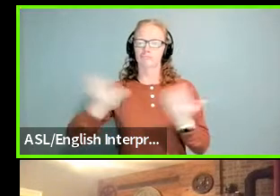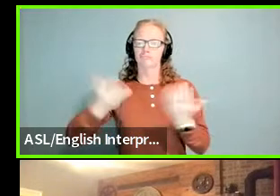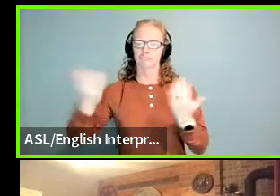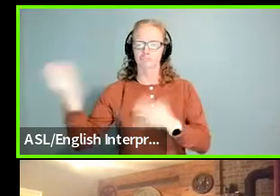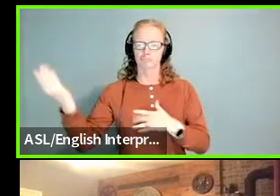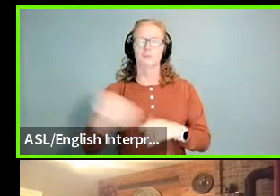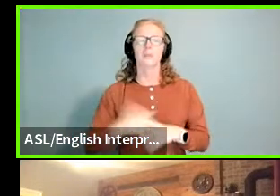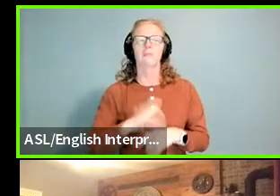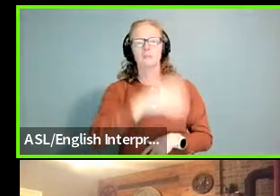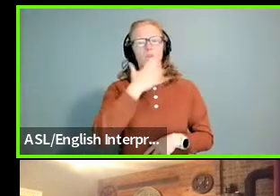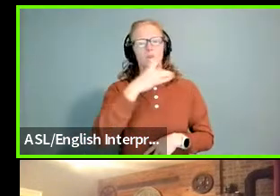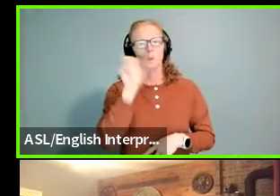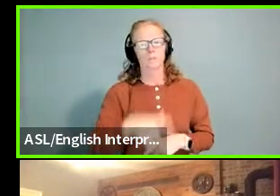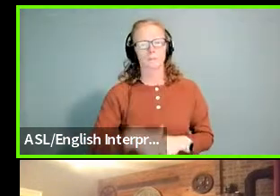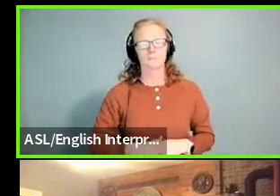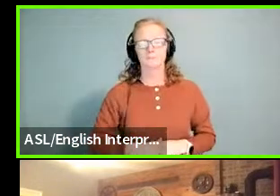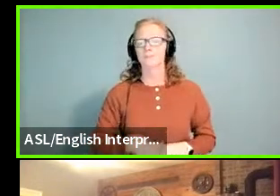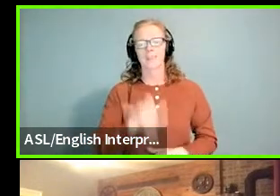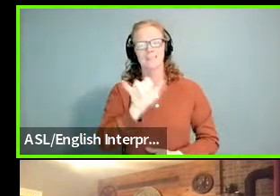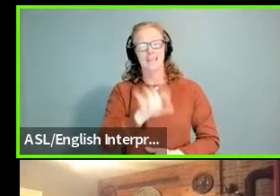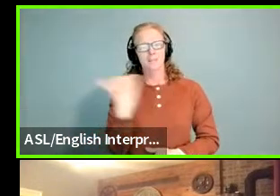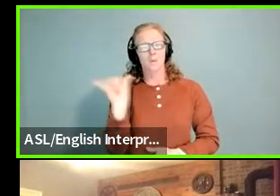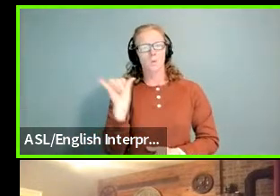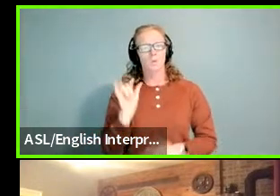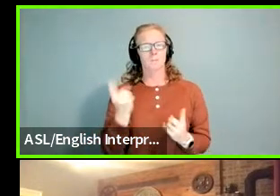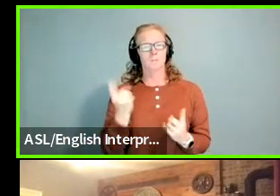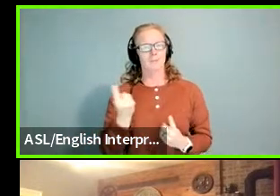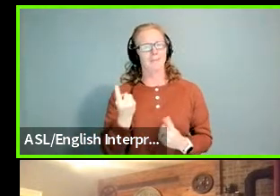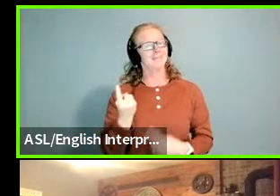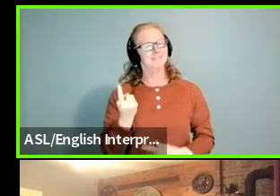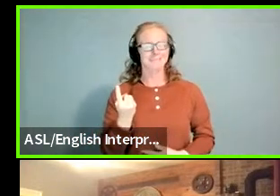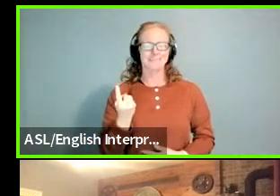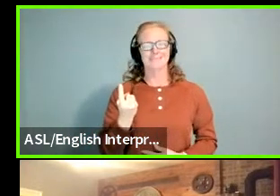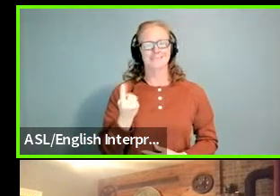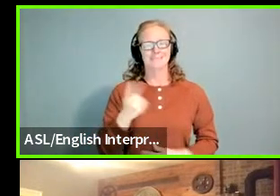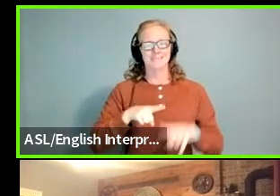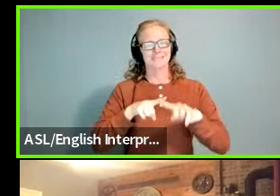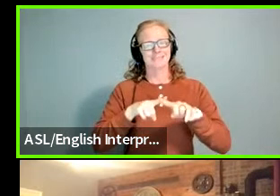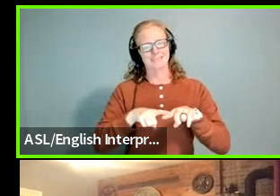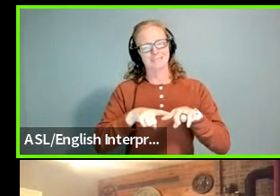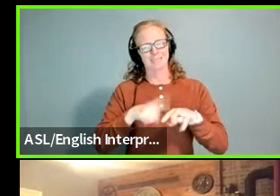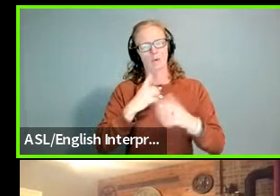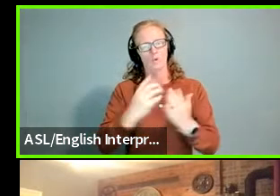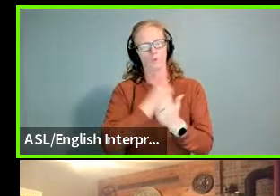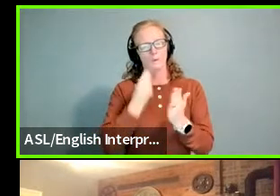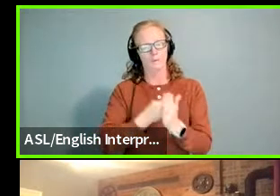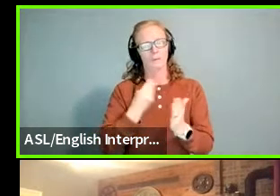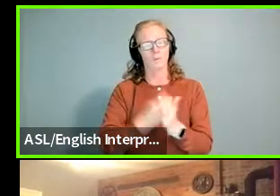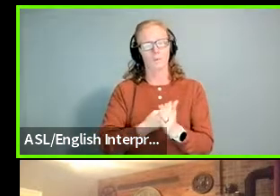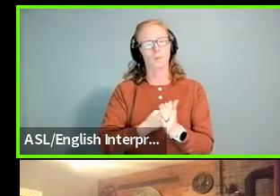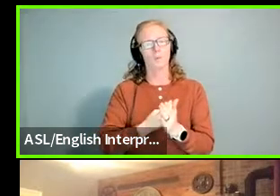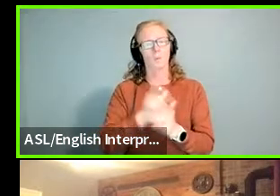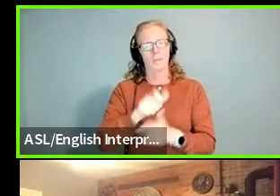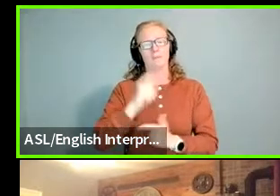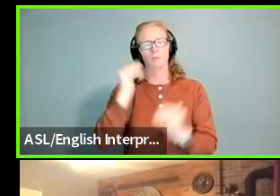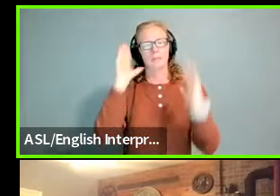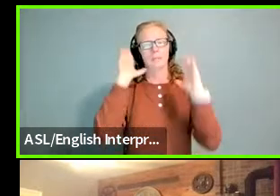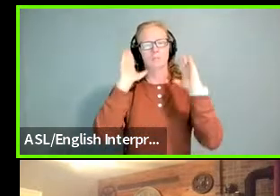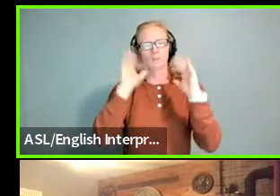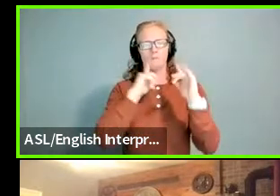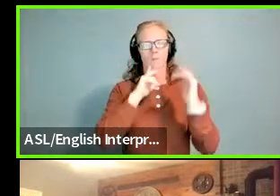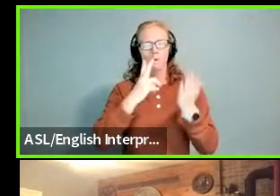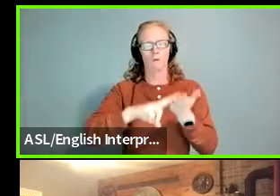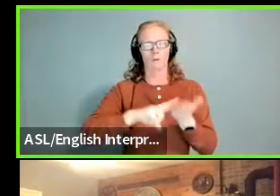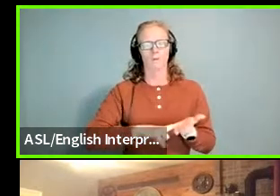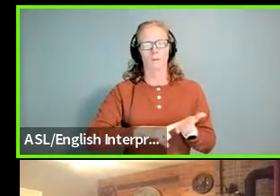is a good question, because that is absolutely something dependent on revenue source that we'll be mindful of as we're putting contracts